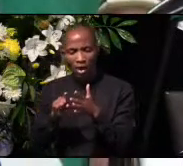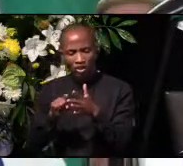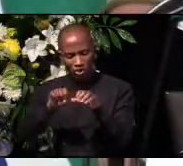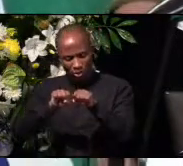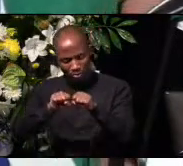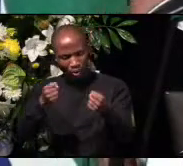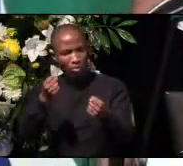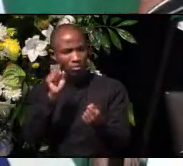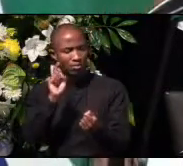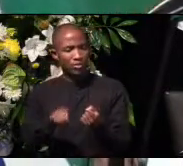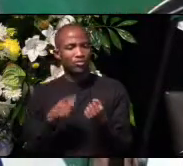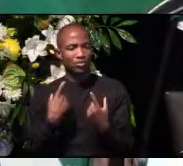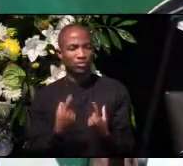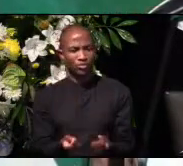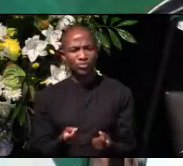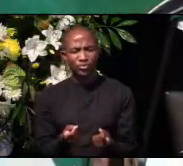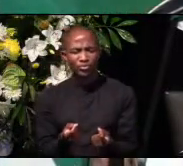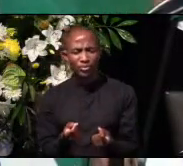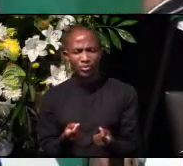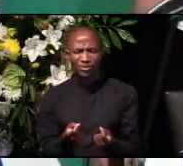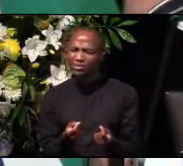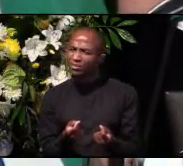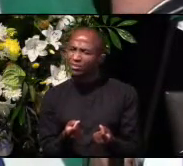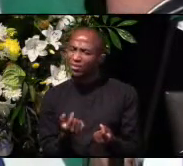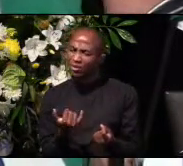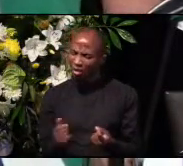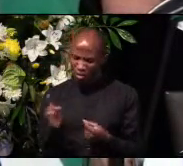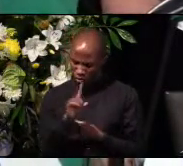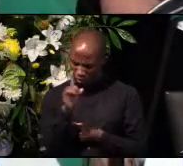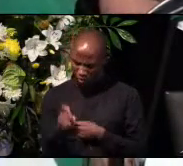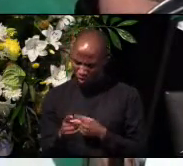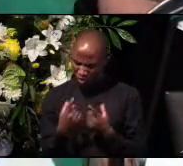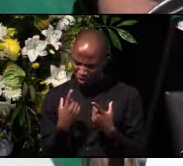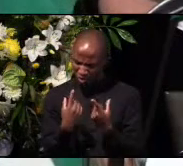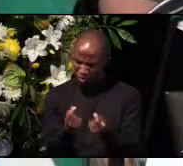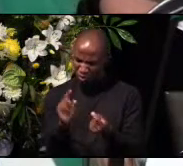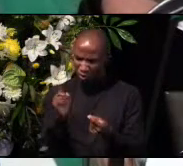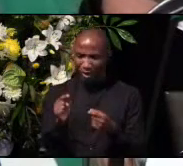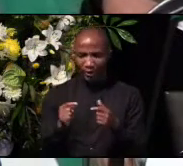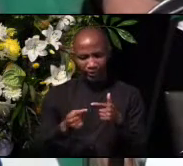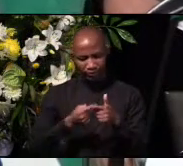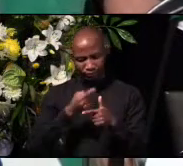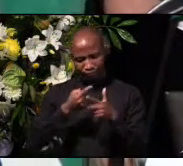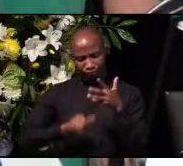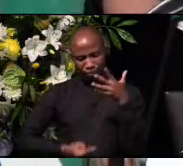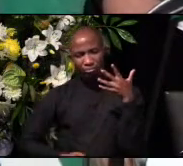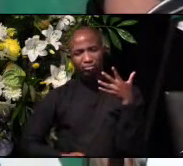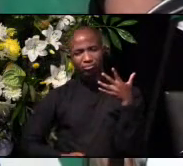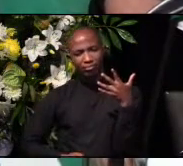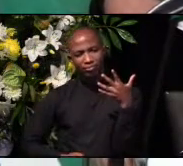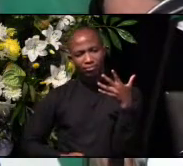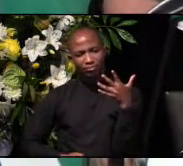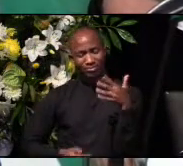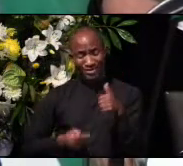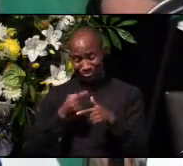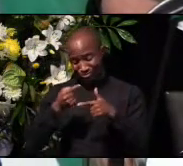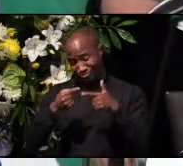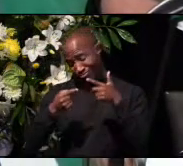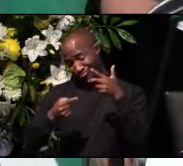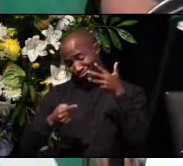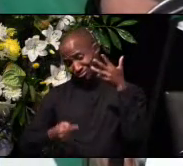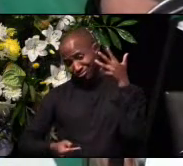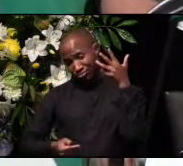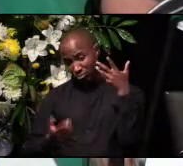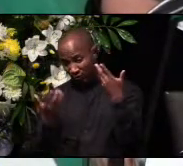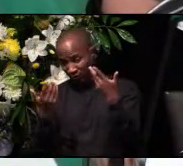what is to be done I'll just list a few things and sit down which I think